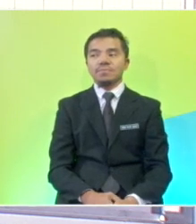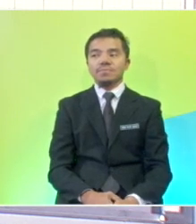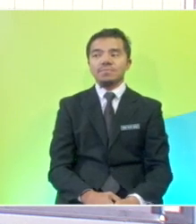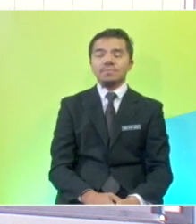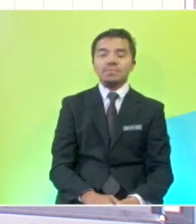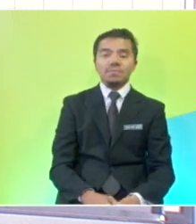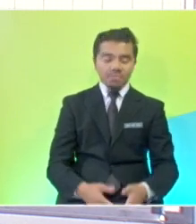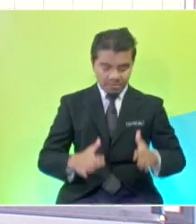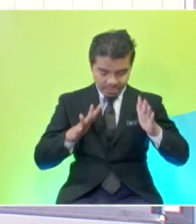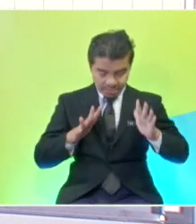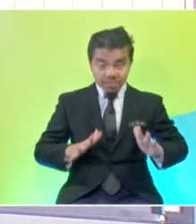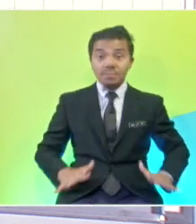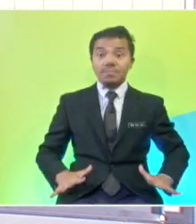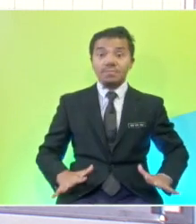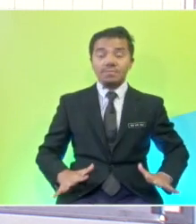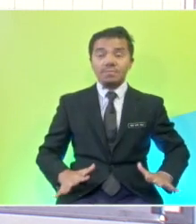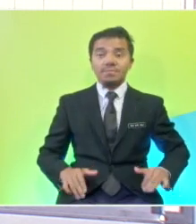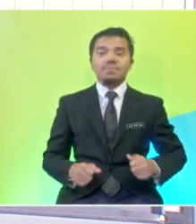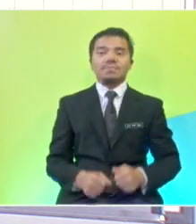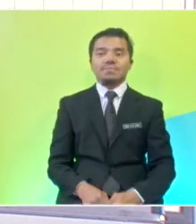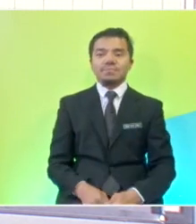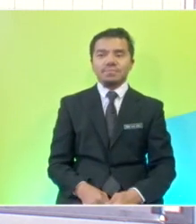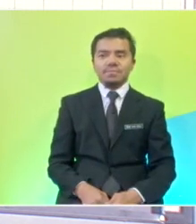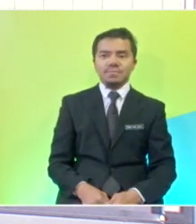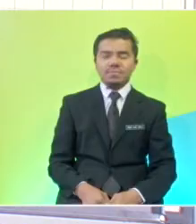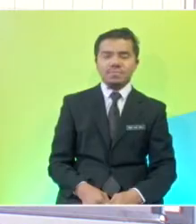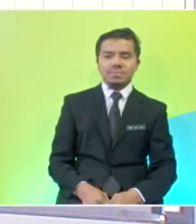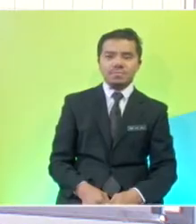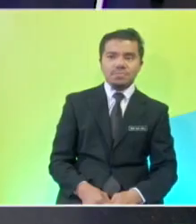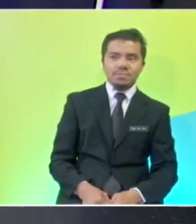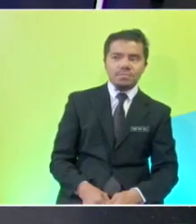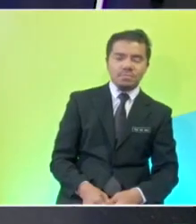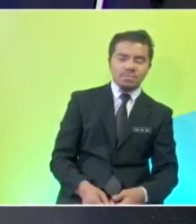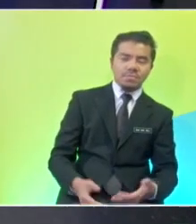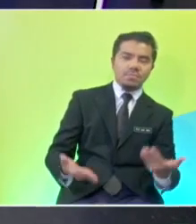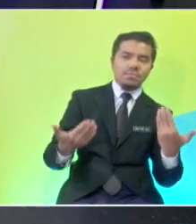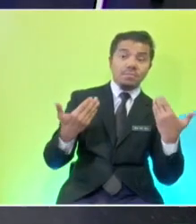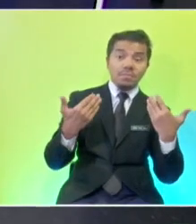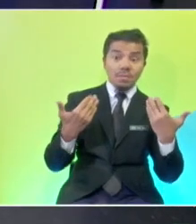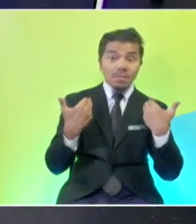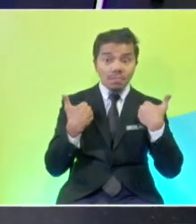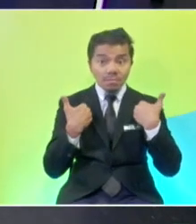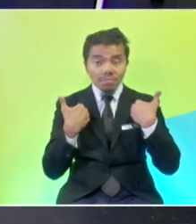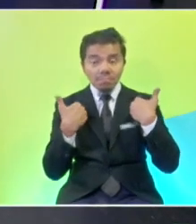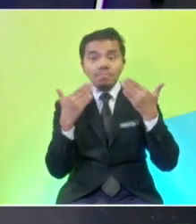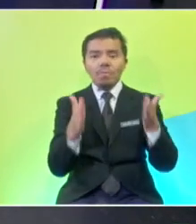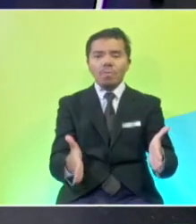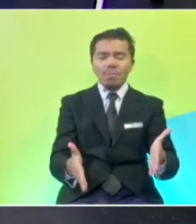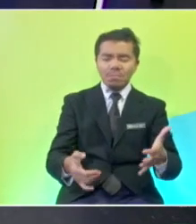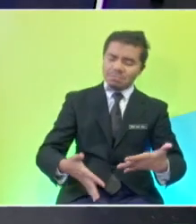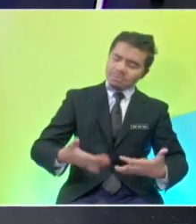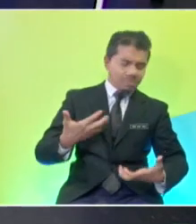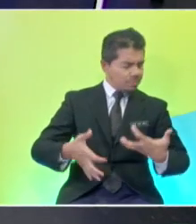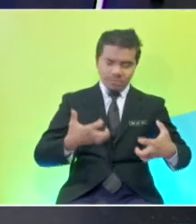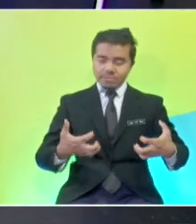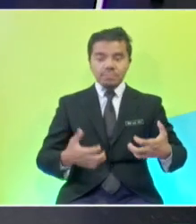Can control. Yeah, if you want to look at that person, you don't want to, so you still can. Right, you just close your eyes. Close your eyes. I don't want to look at him. Yeah. Or I don't look at that person. Yeah.